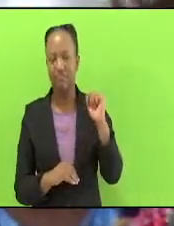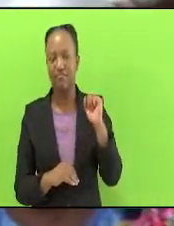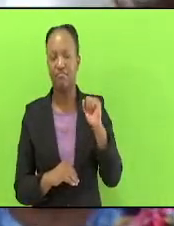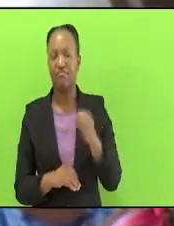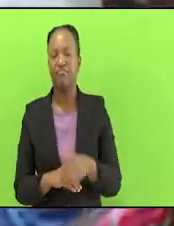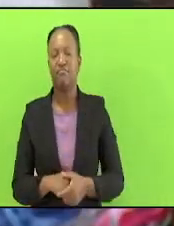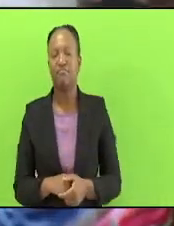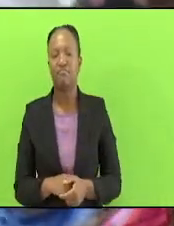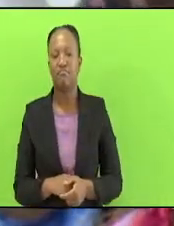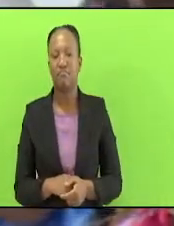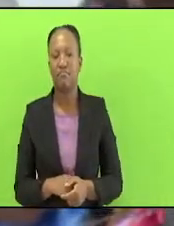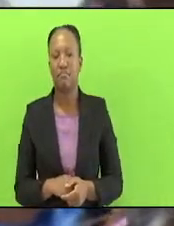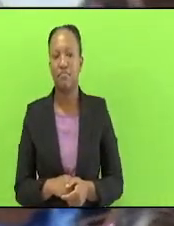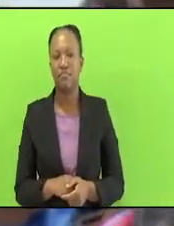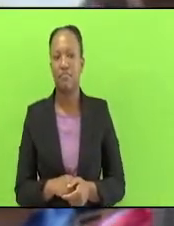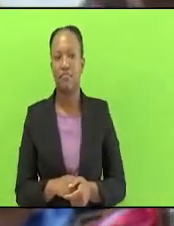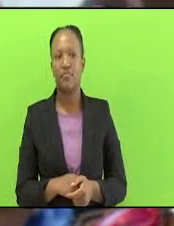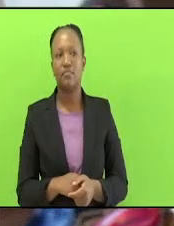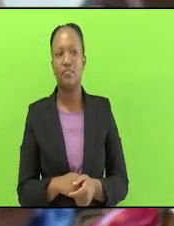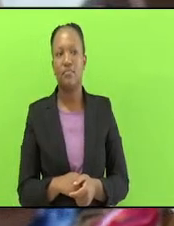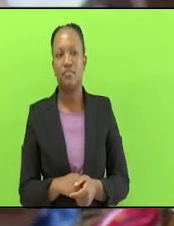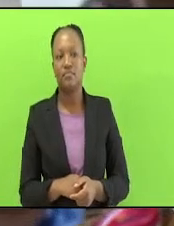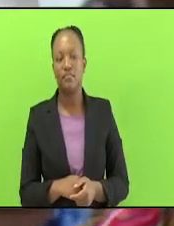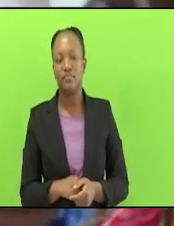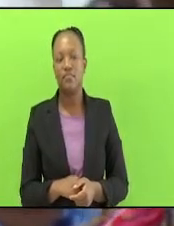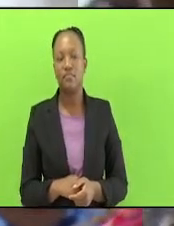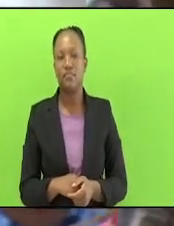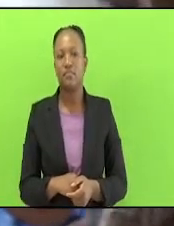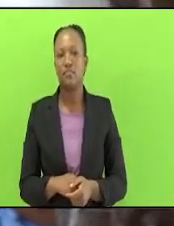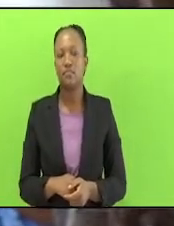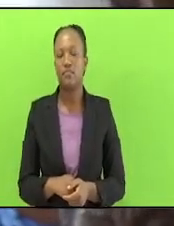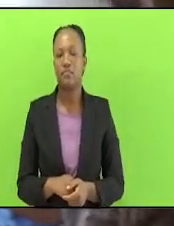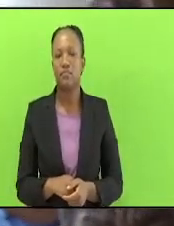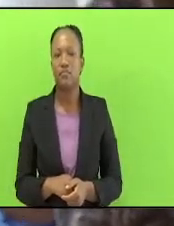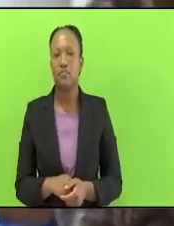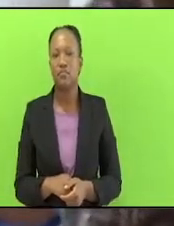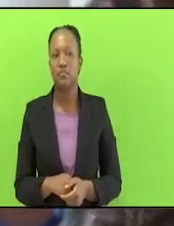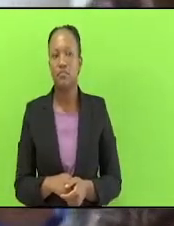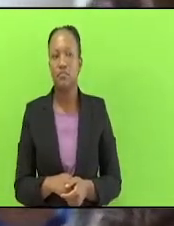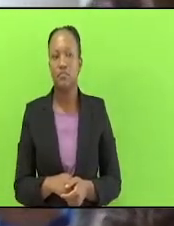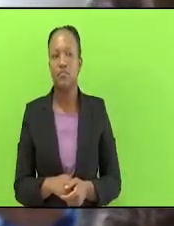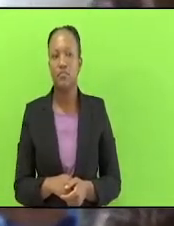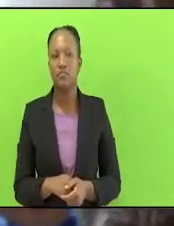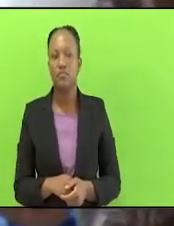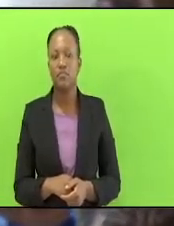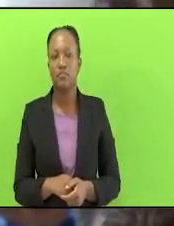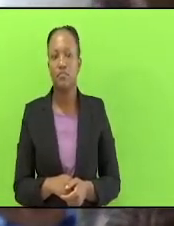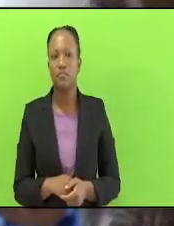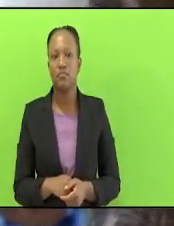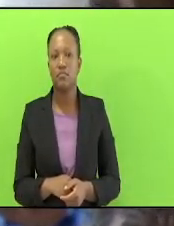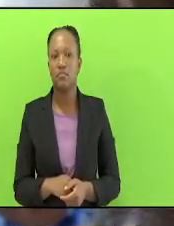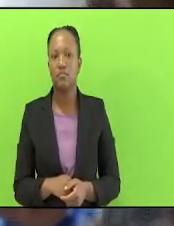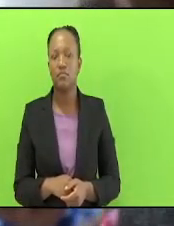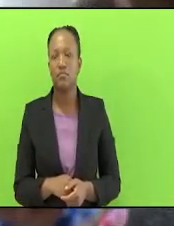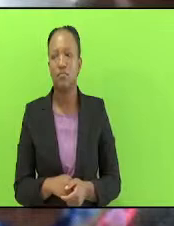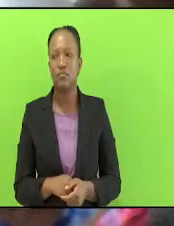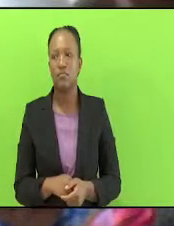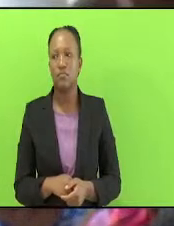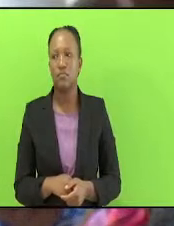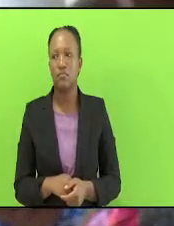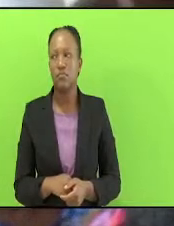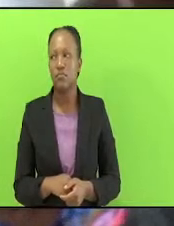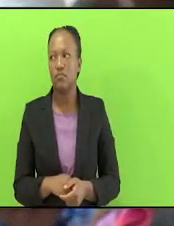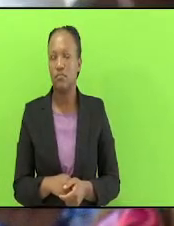by saying my gratitude to the chairperson, honorable members, and my comrades from the